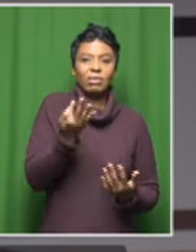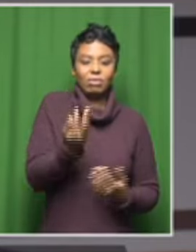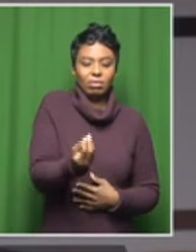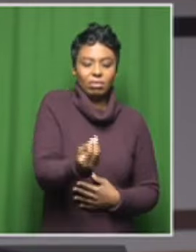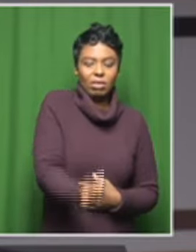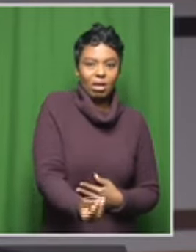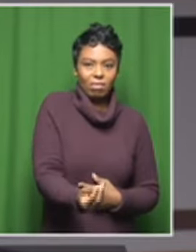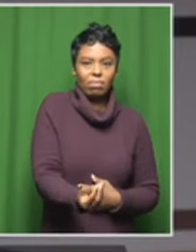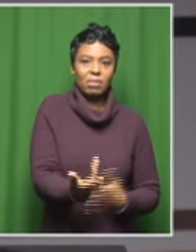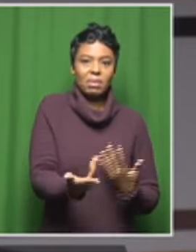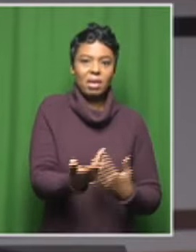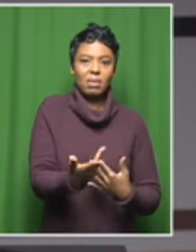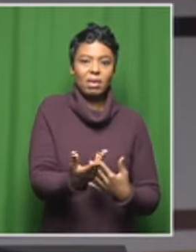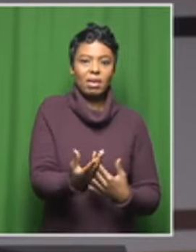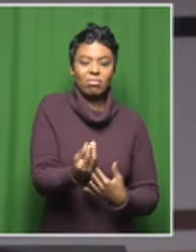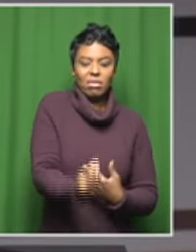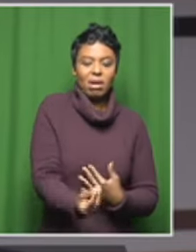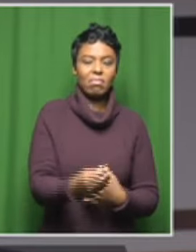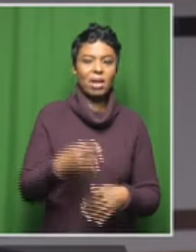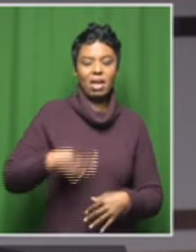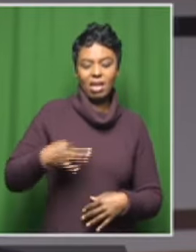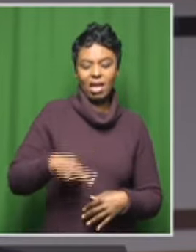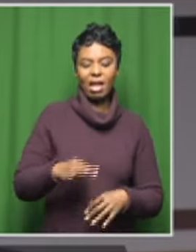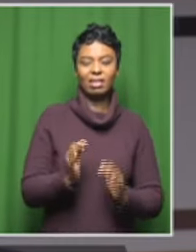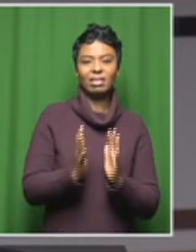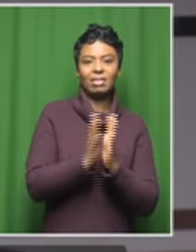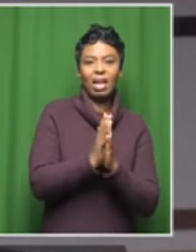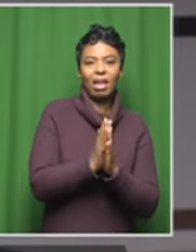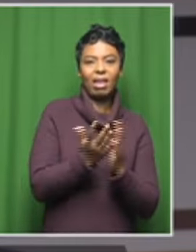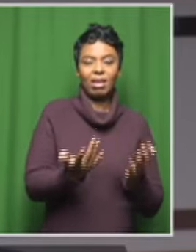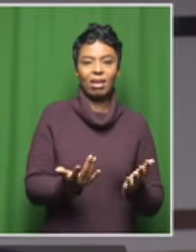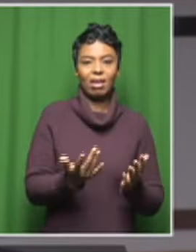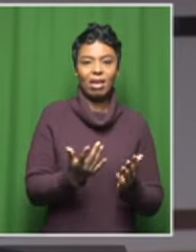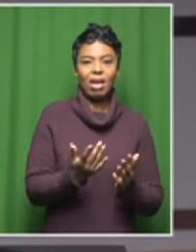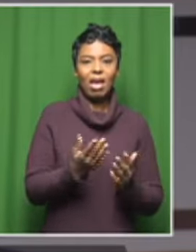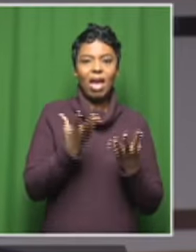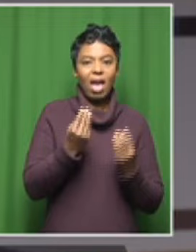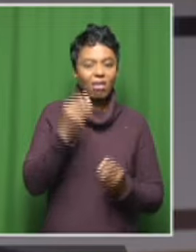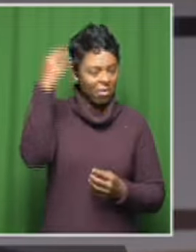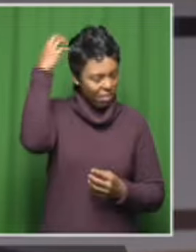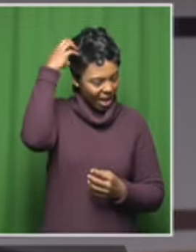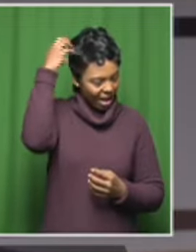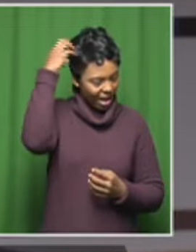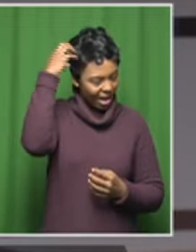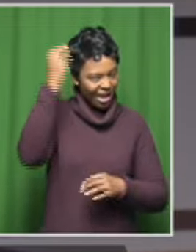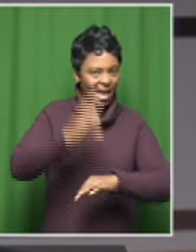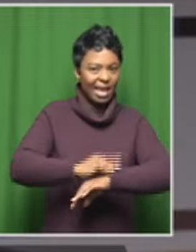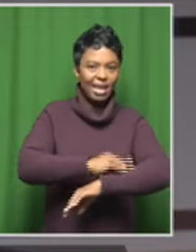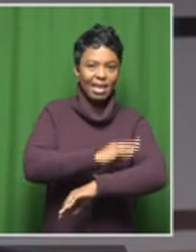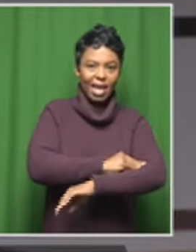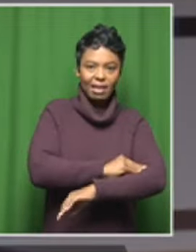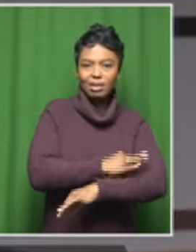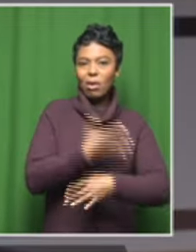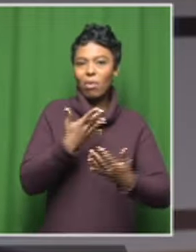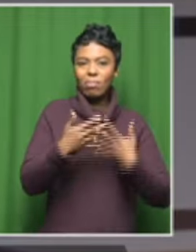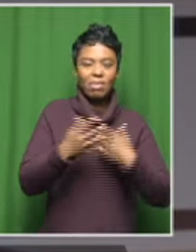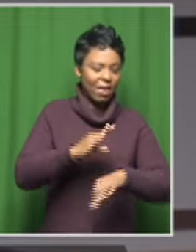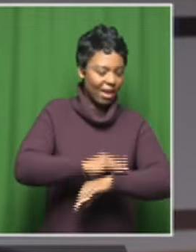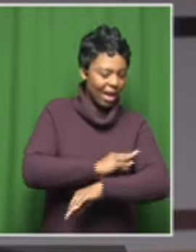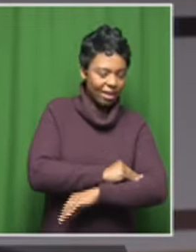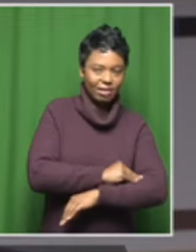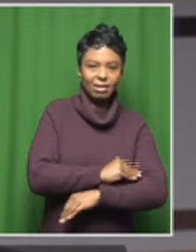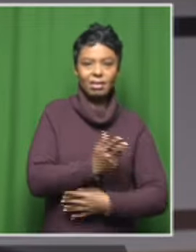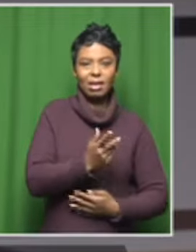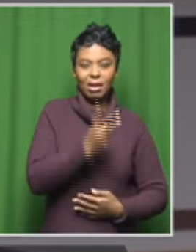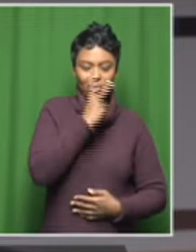ovarian cancer or brain cancer. It's an unimaginable reality for an adult. Now imagine that for a child. Yeah. And so